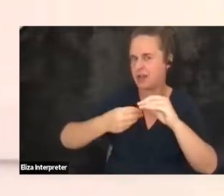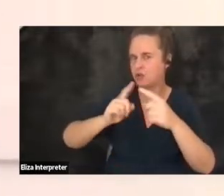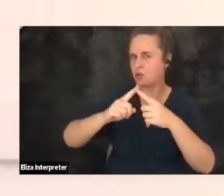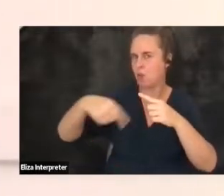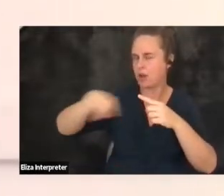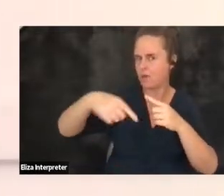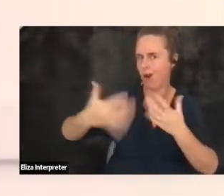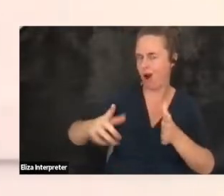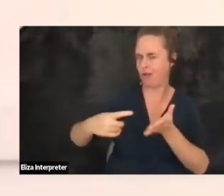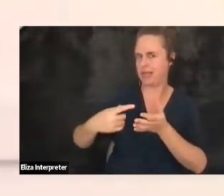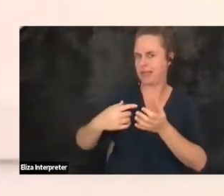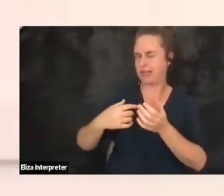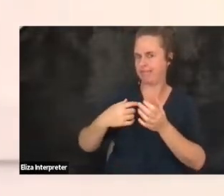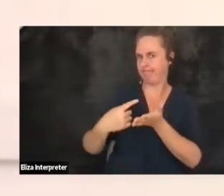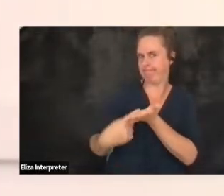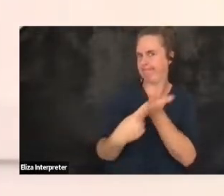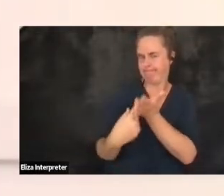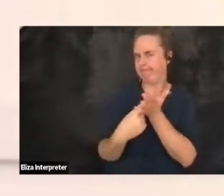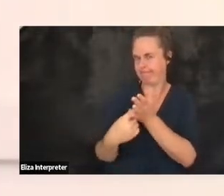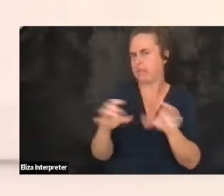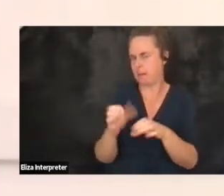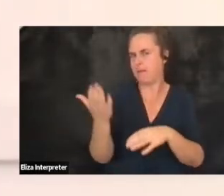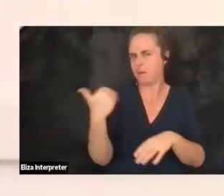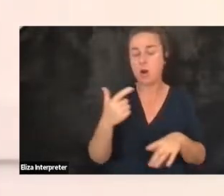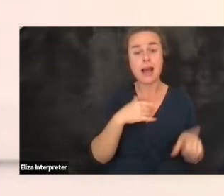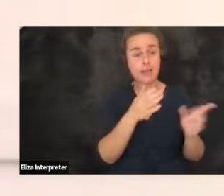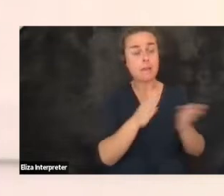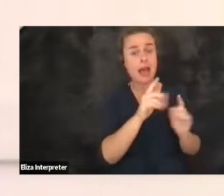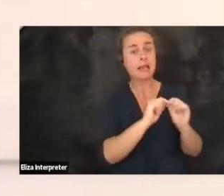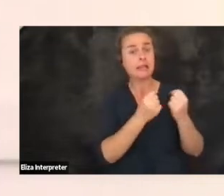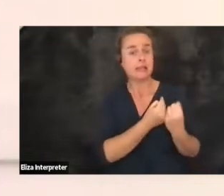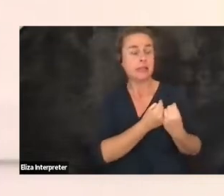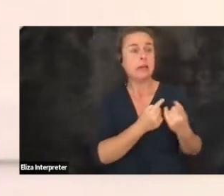planning team, because they did such a great job in helping me get ready and